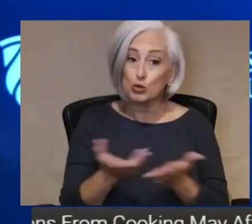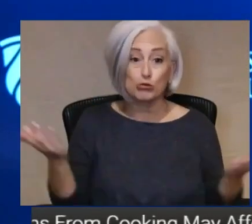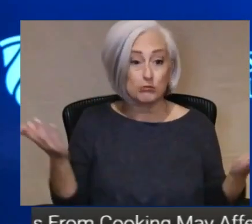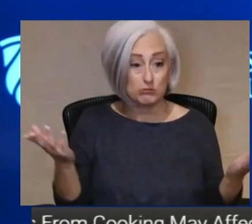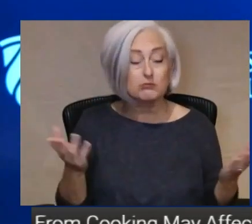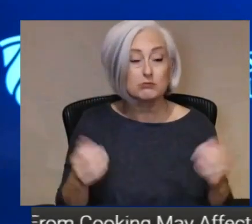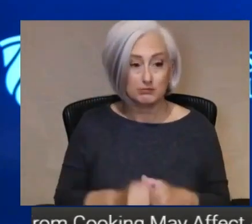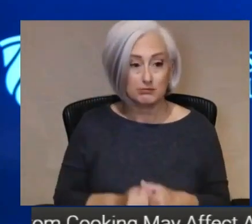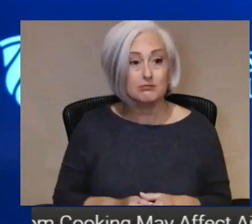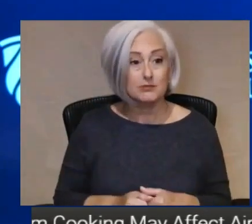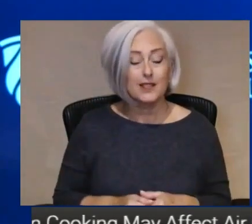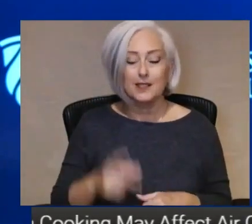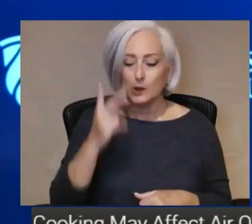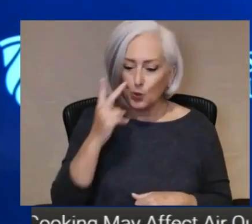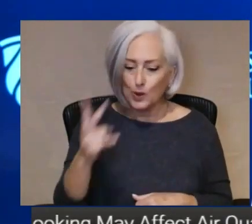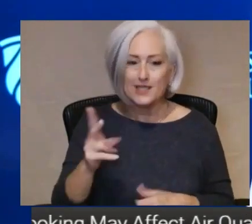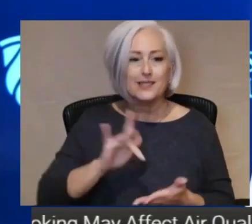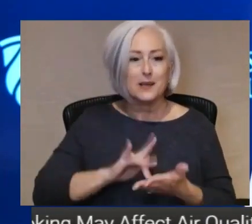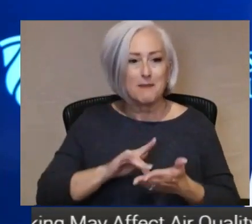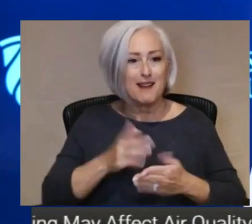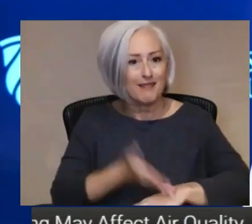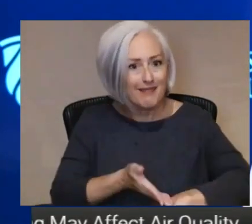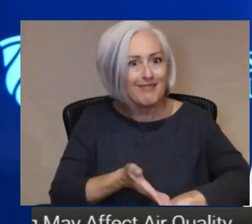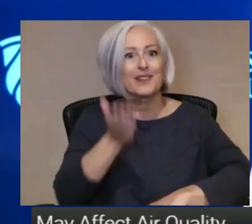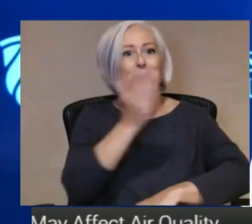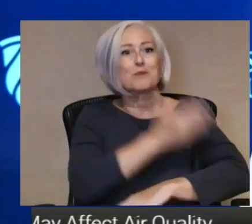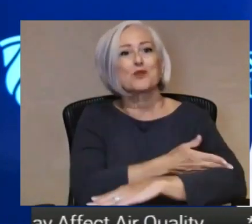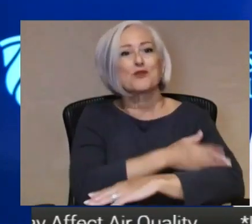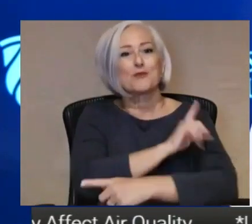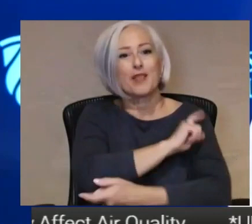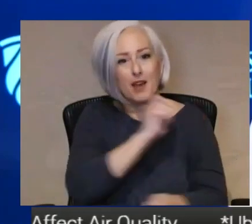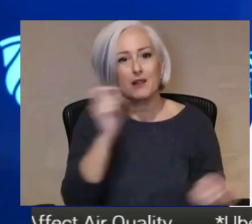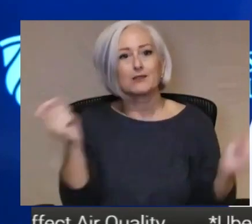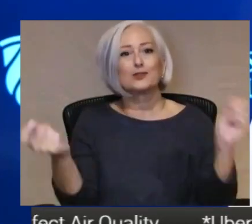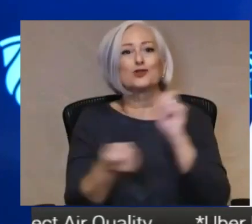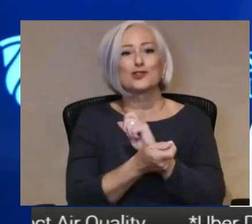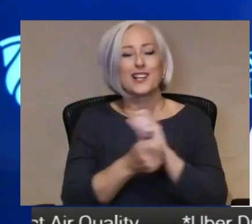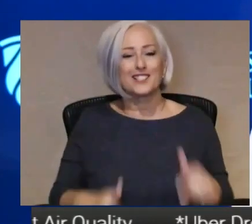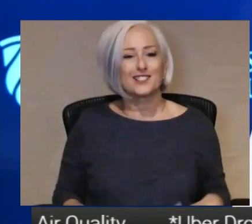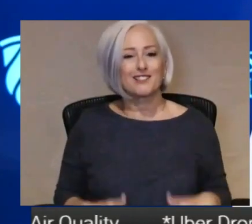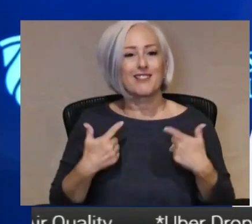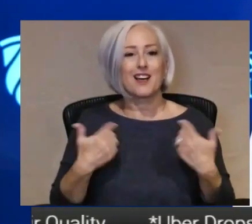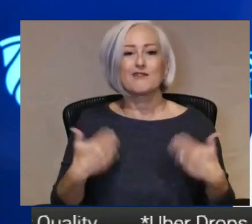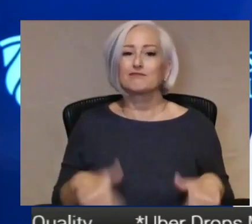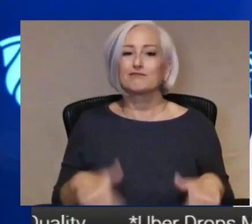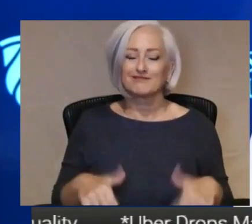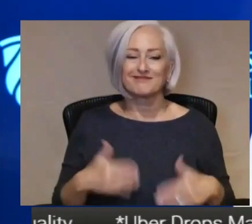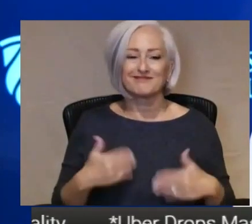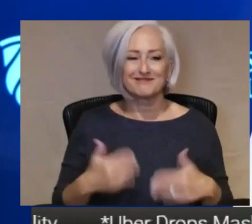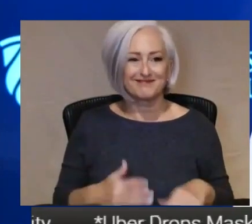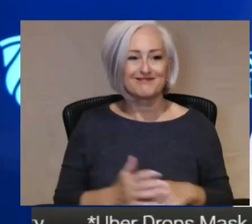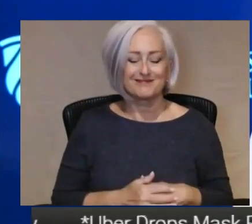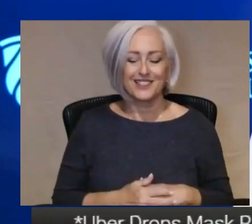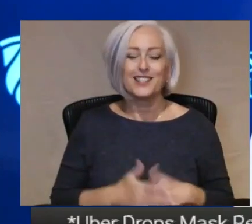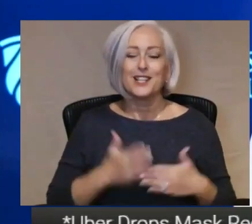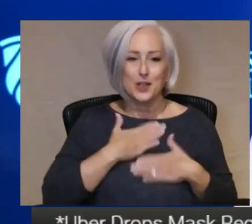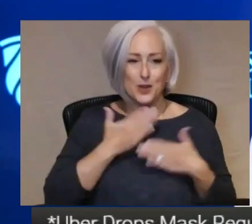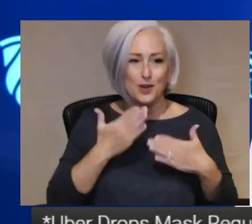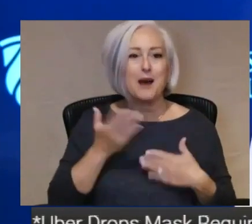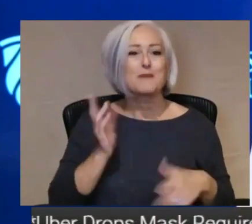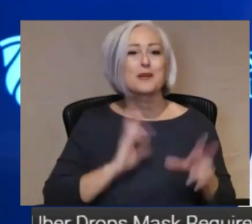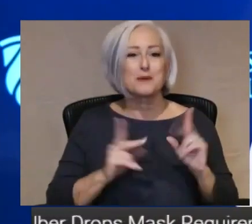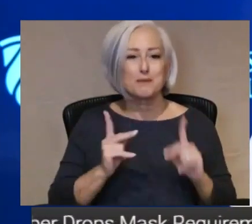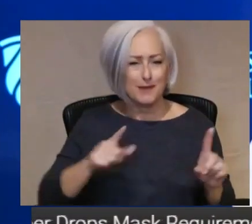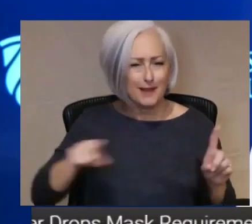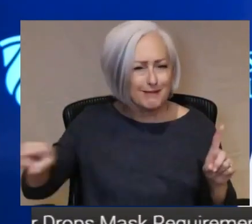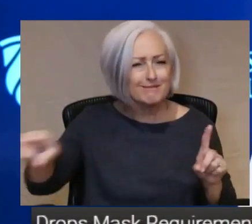major advances like this that have changed someone's life and can make such a difference, you're just thankful people are out there studying and trying to find